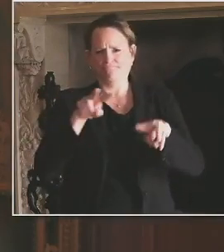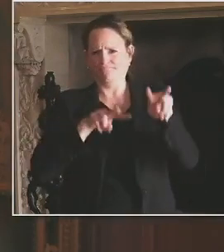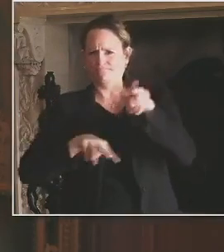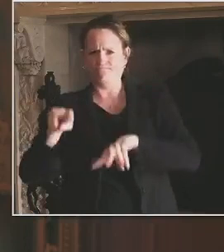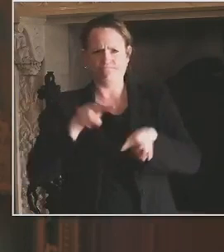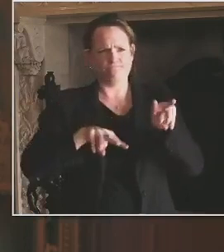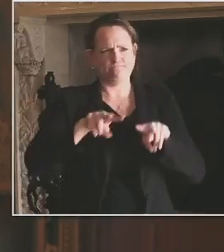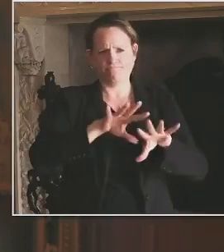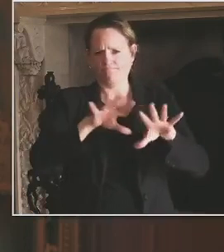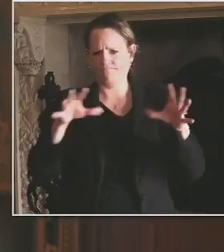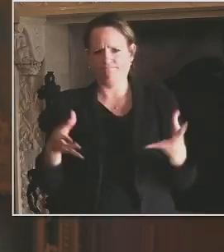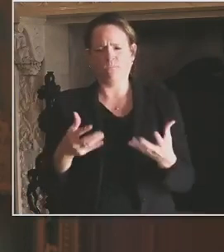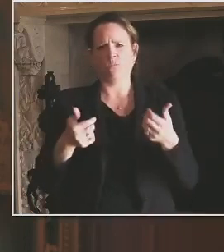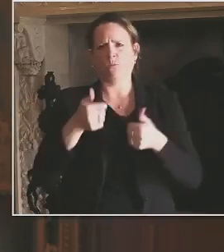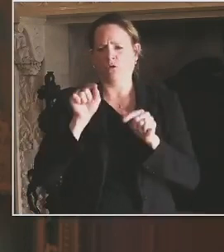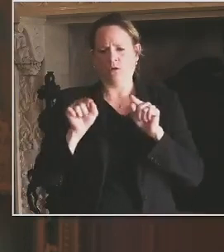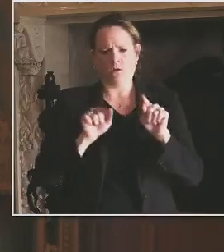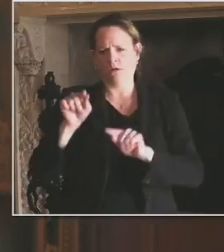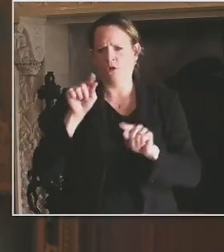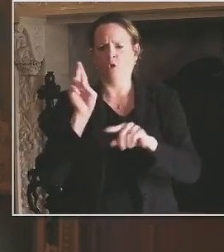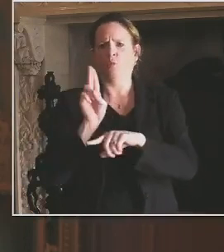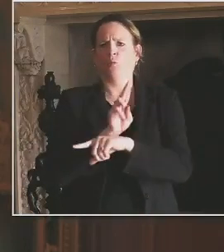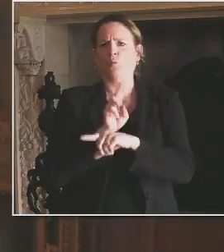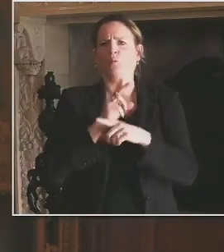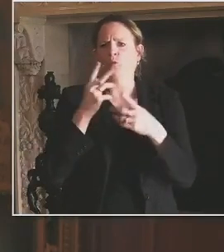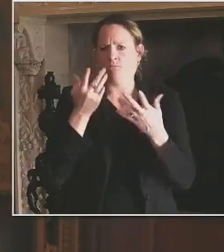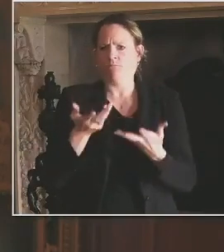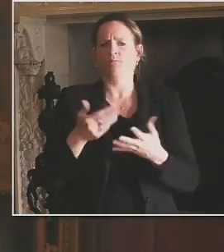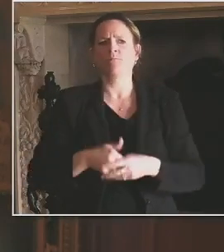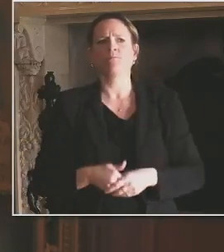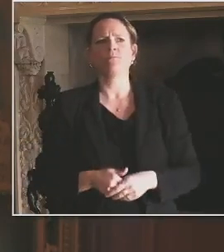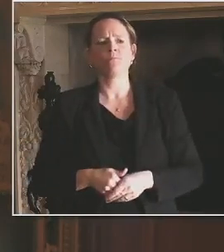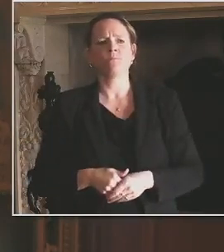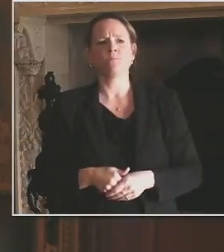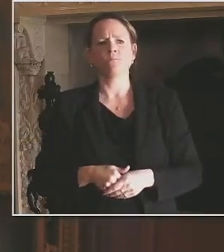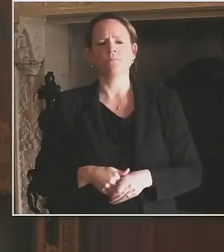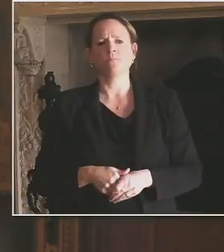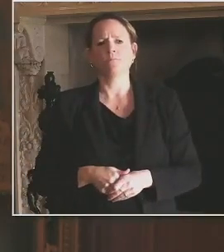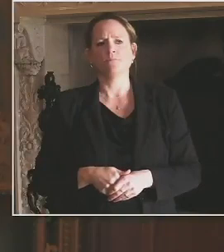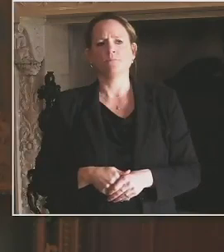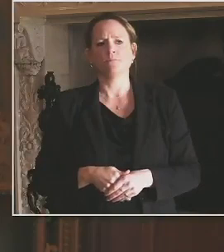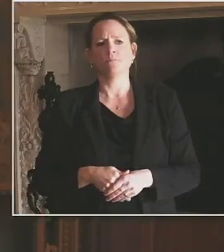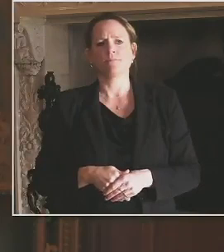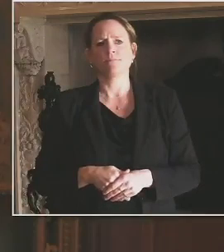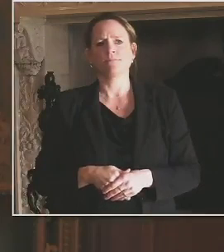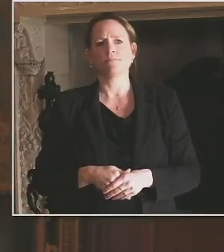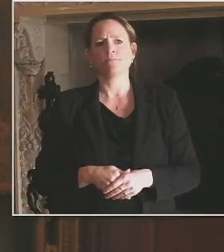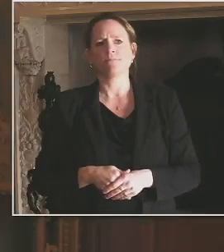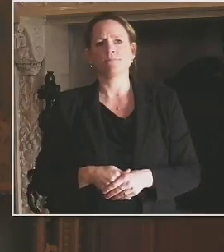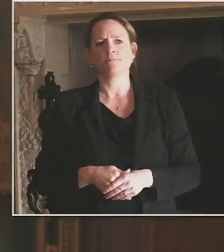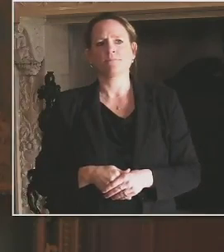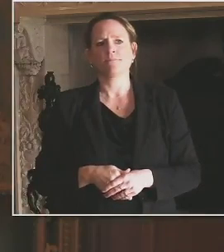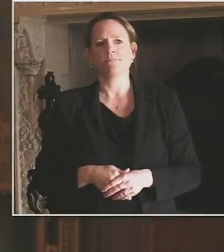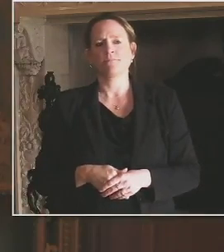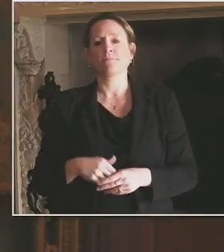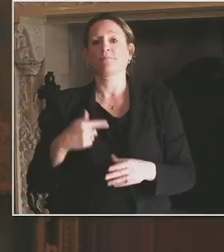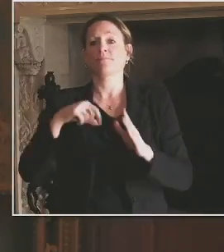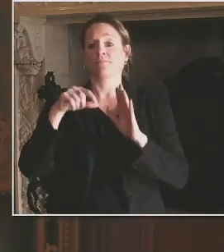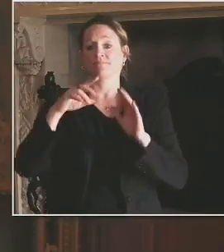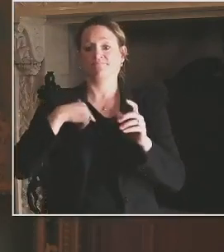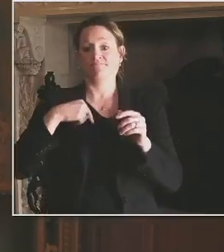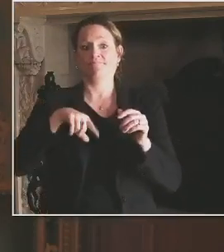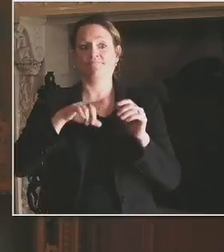become. So we at the state are systematically screening people throughout the state through several different